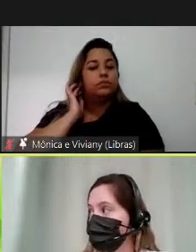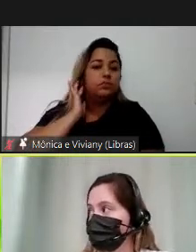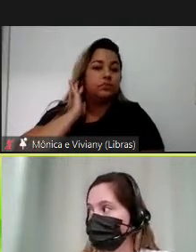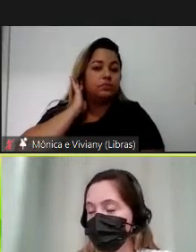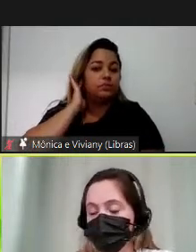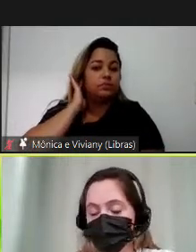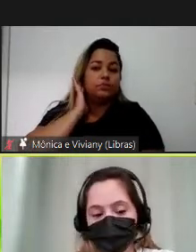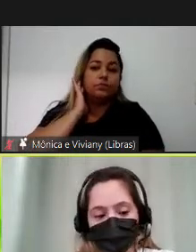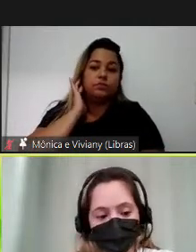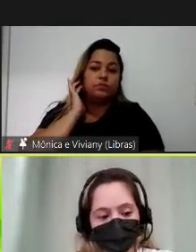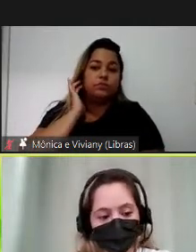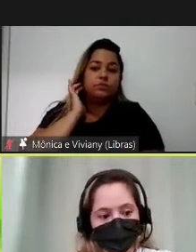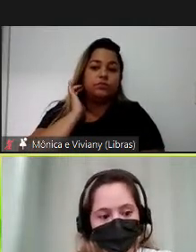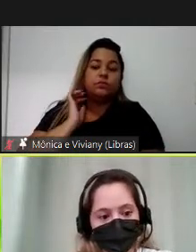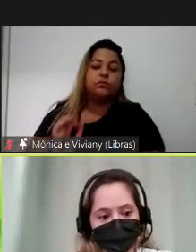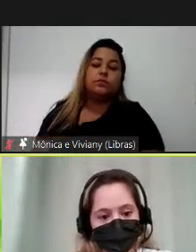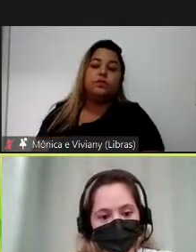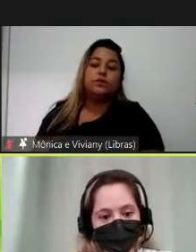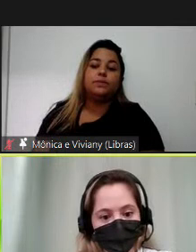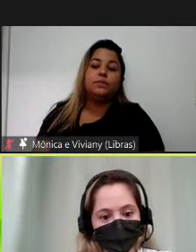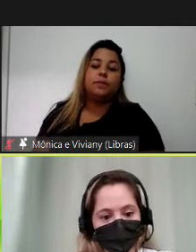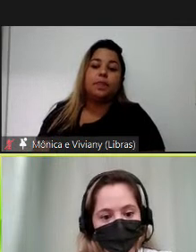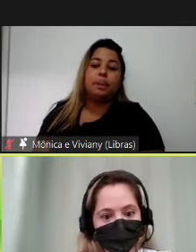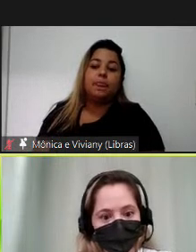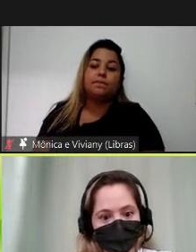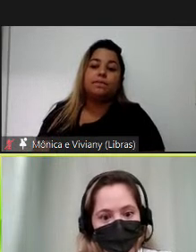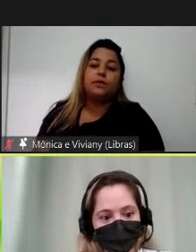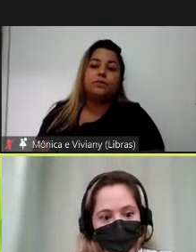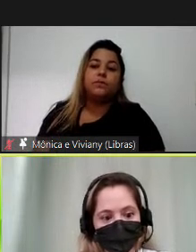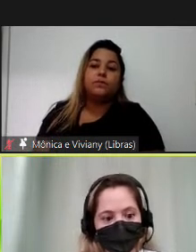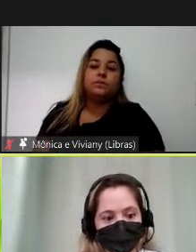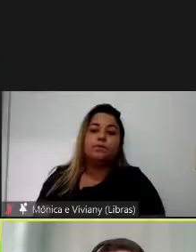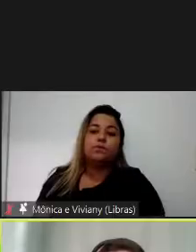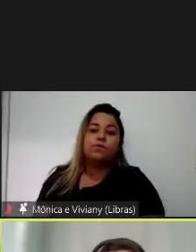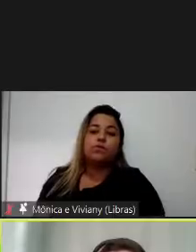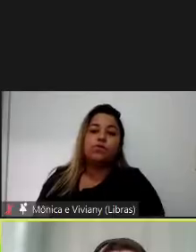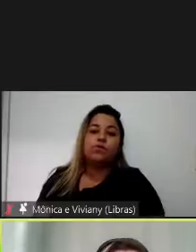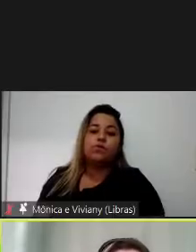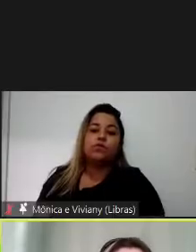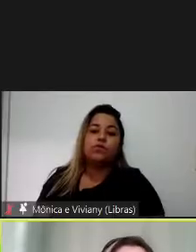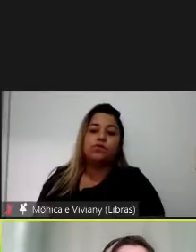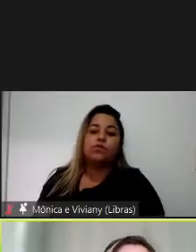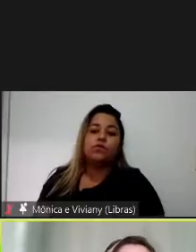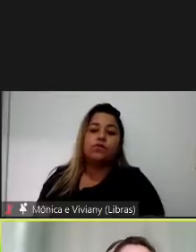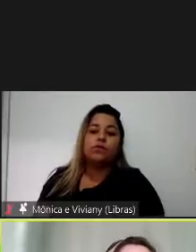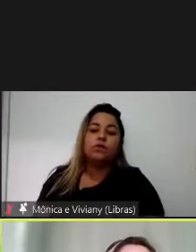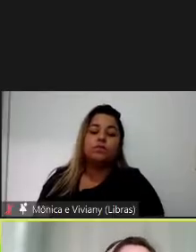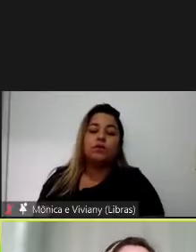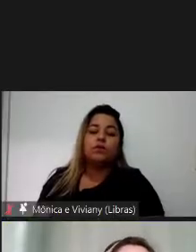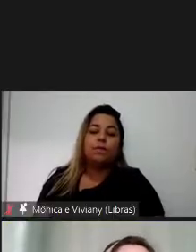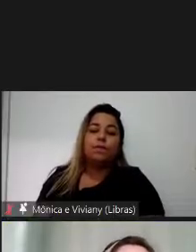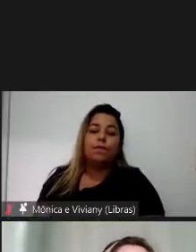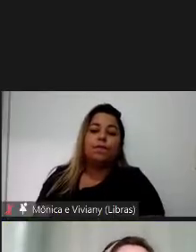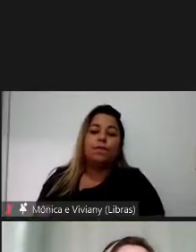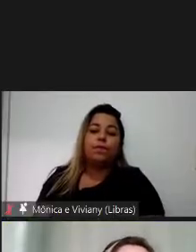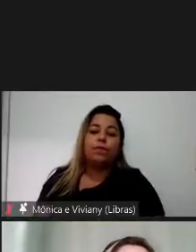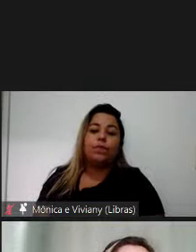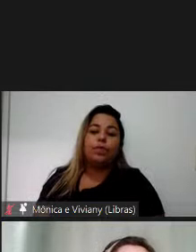Ana Laura, nos escuta? Can you hear us? Não estamos te escutando. We cannot hear